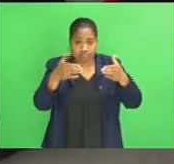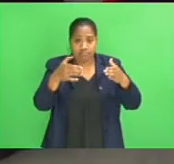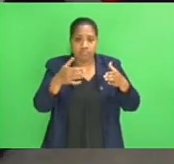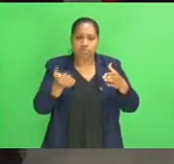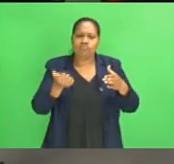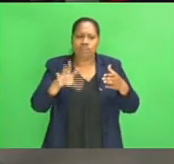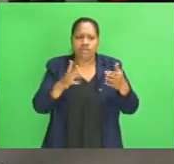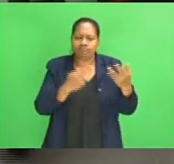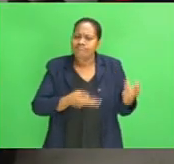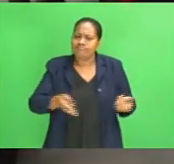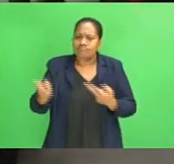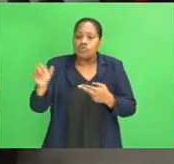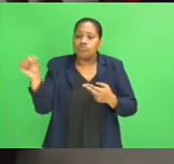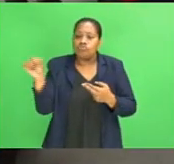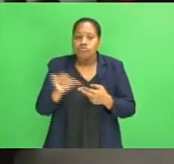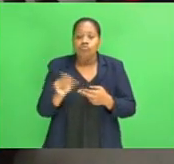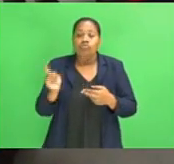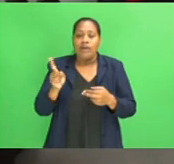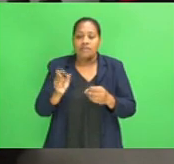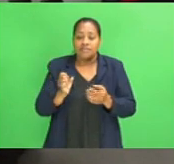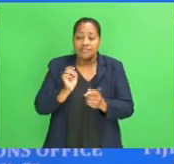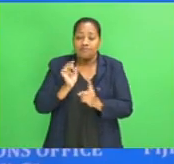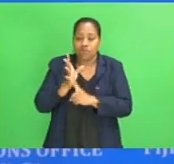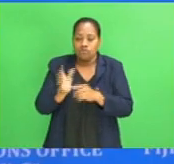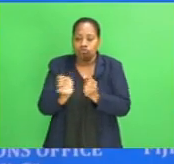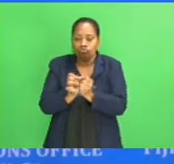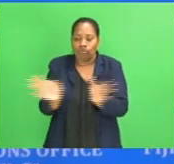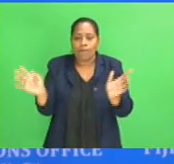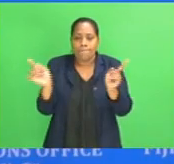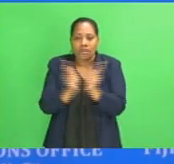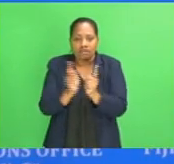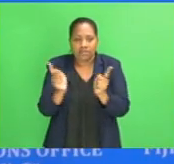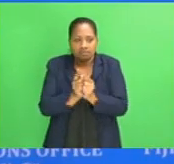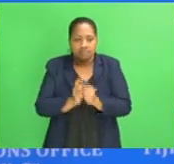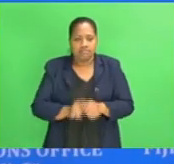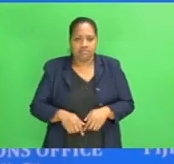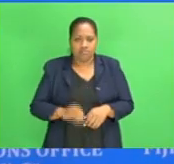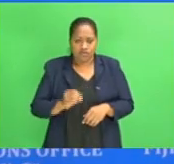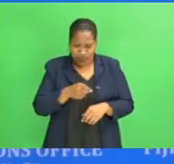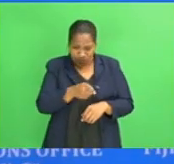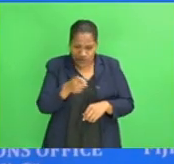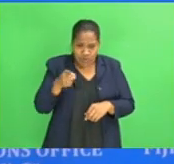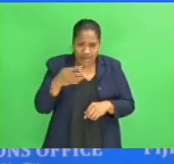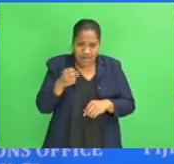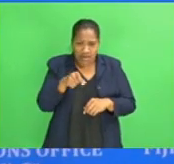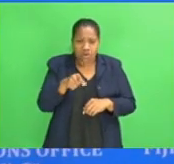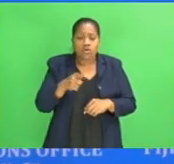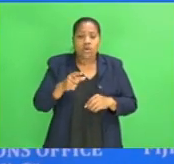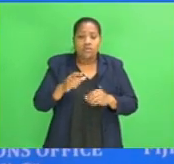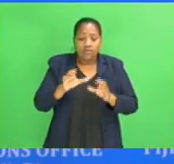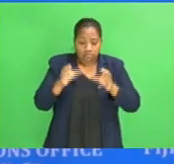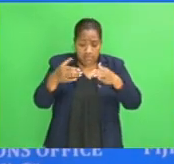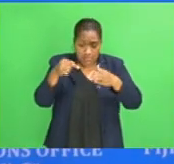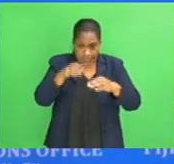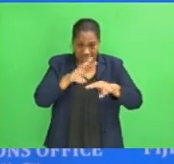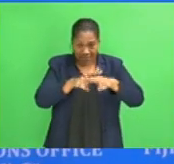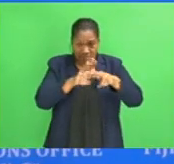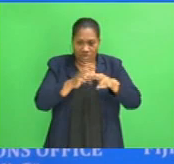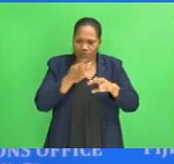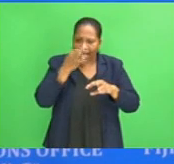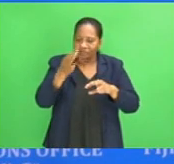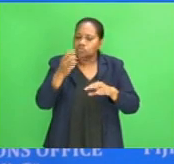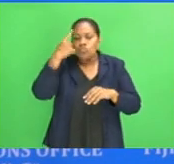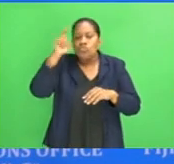matter be dealt with by the special general meeting. In order to remedy that, the party has been asked to call a special general